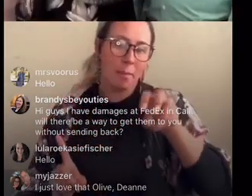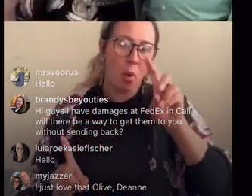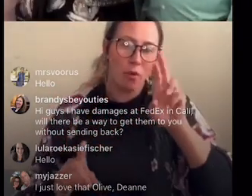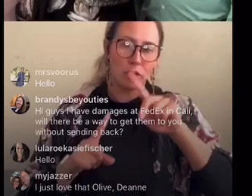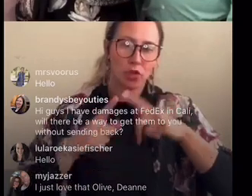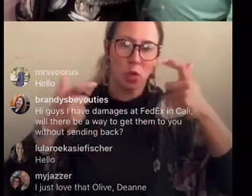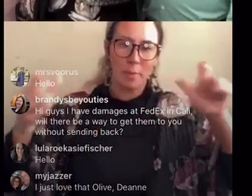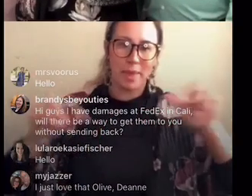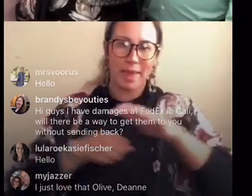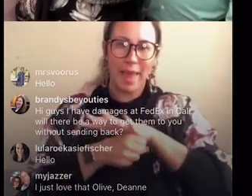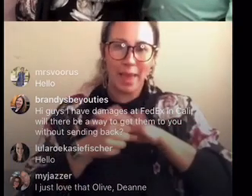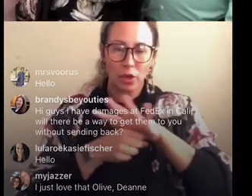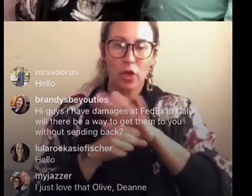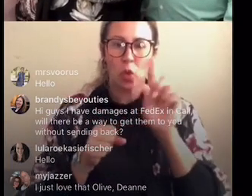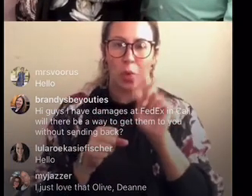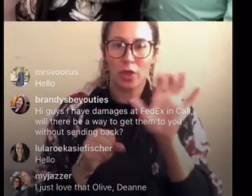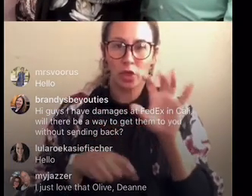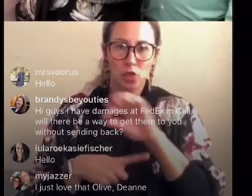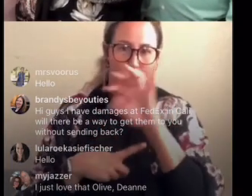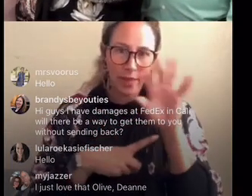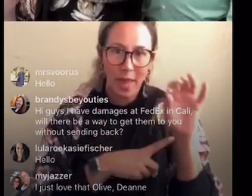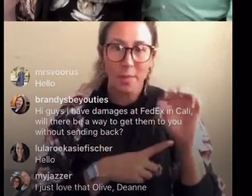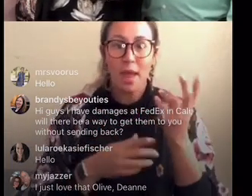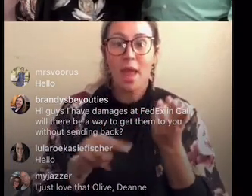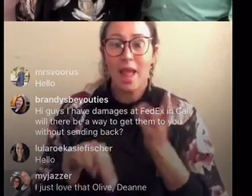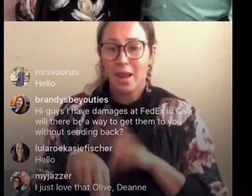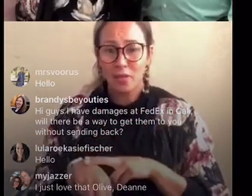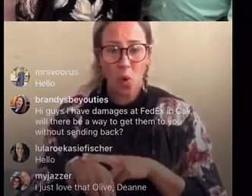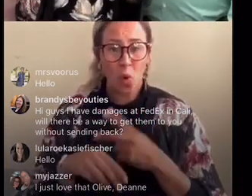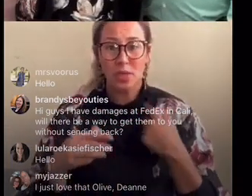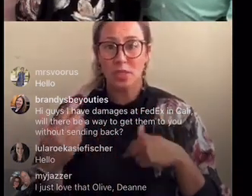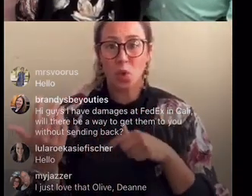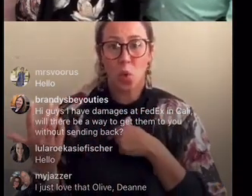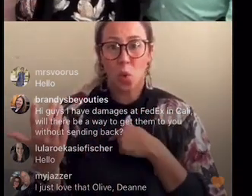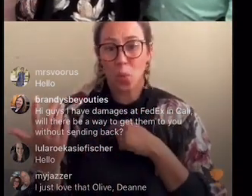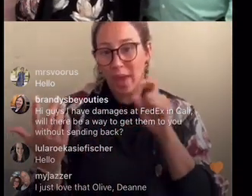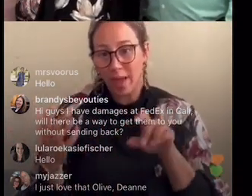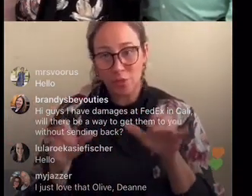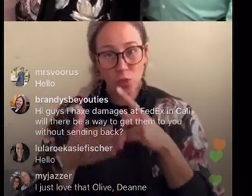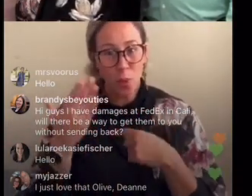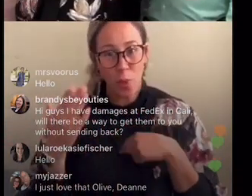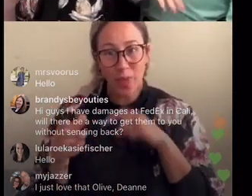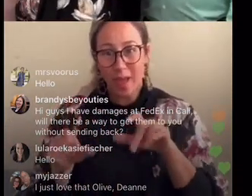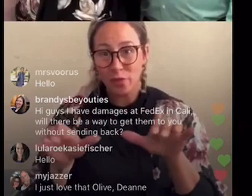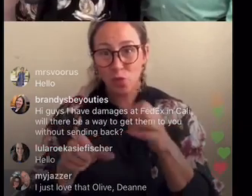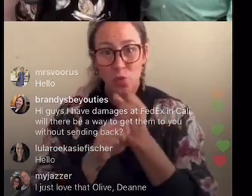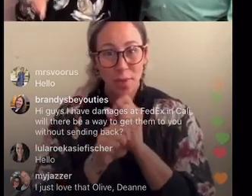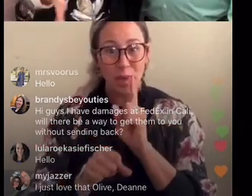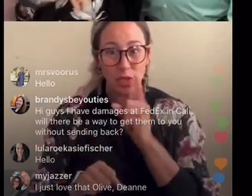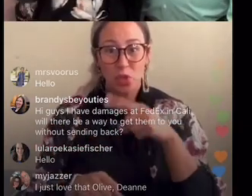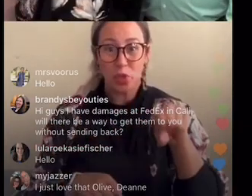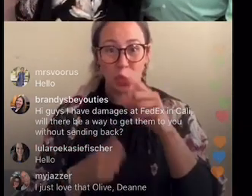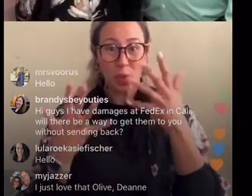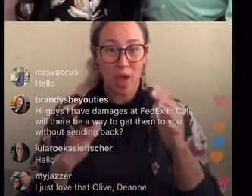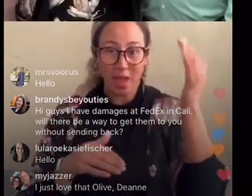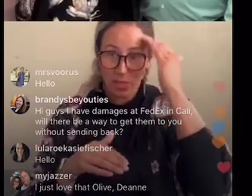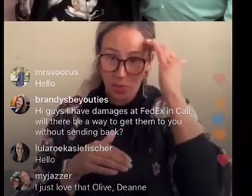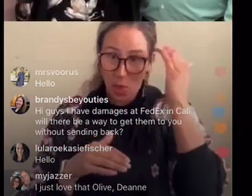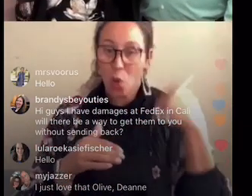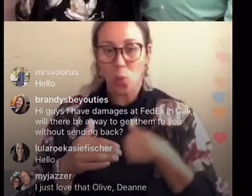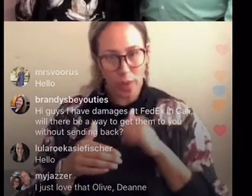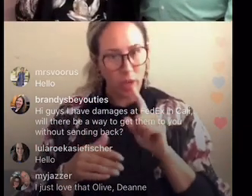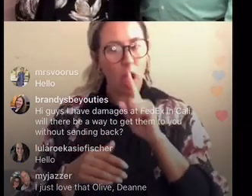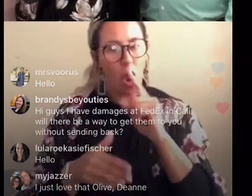area where they were doing them. And of course, it was, we got to do what we got to do to make sure that you guys know we're moving